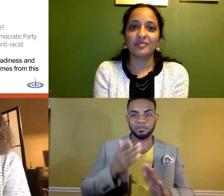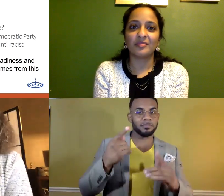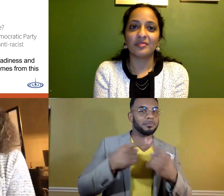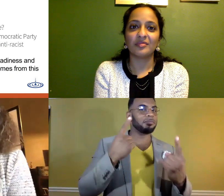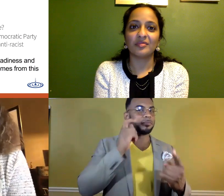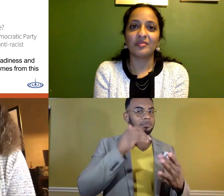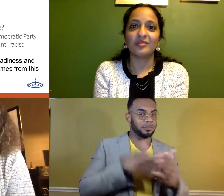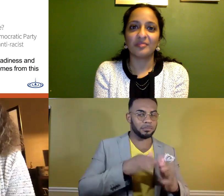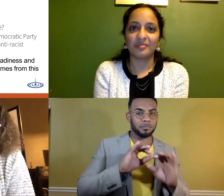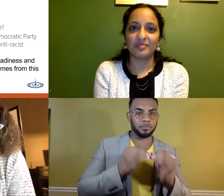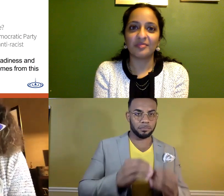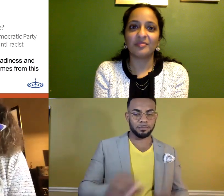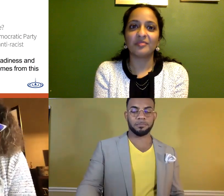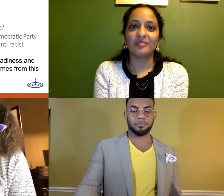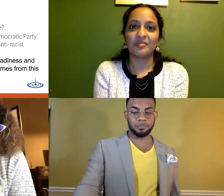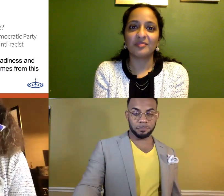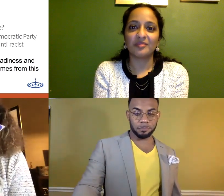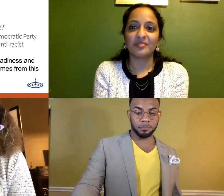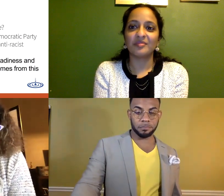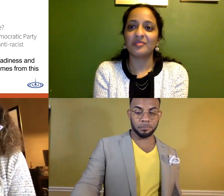anti-racist organization?